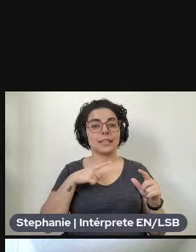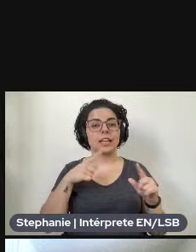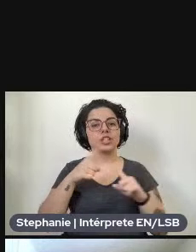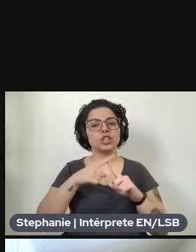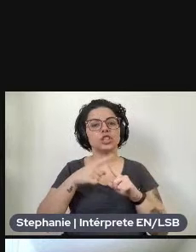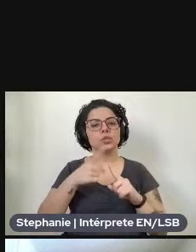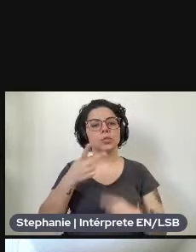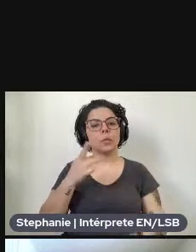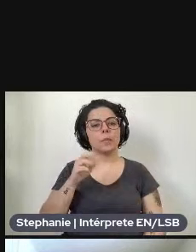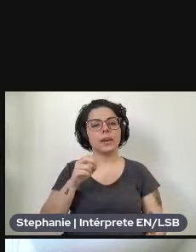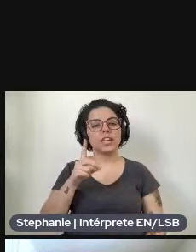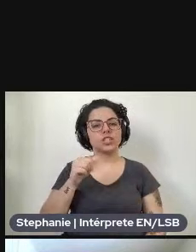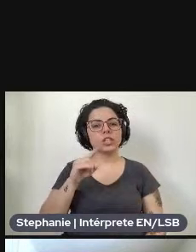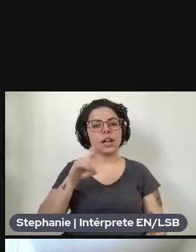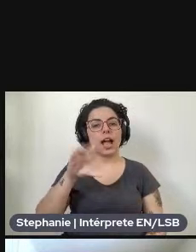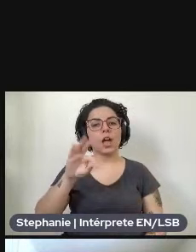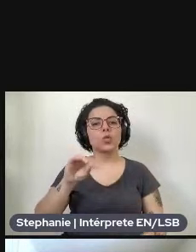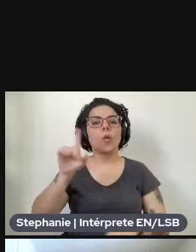temporary situation.